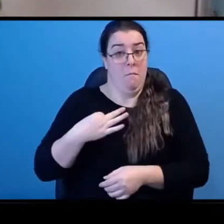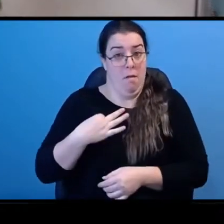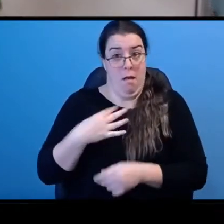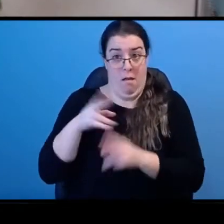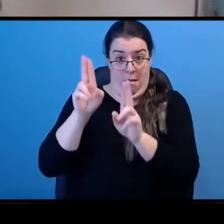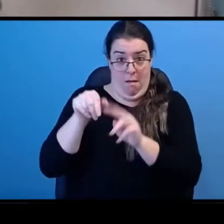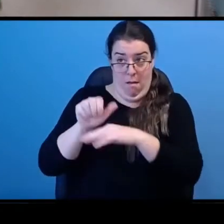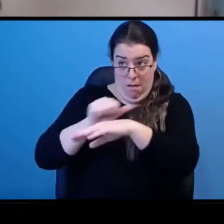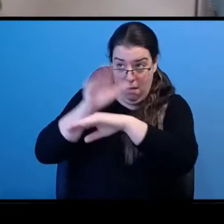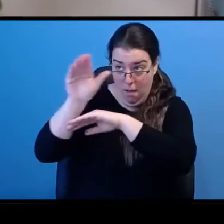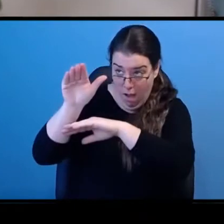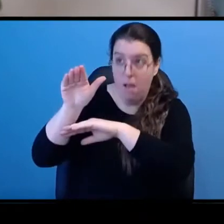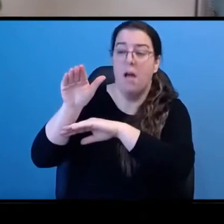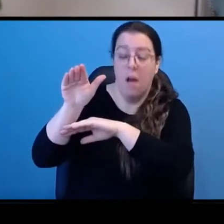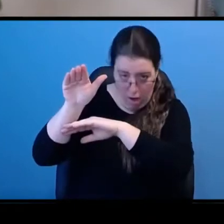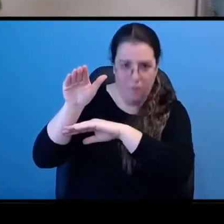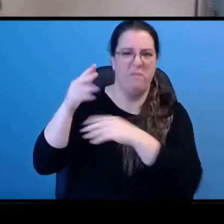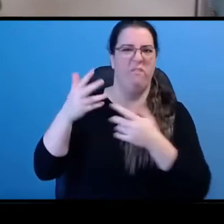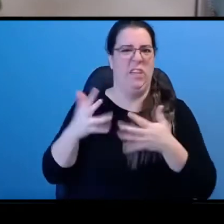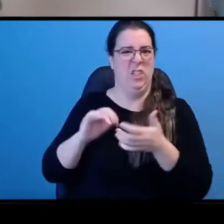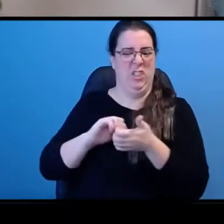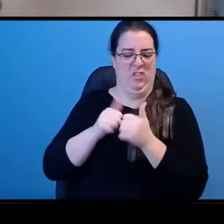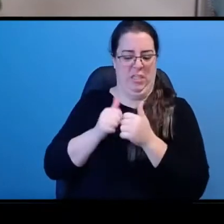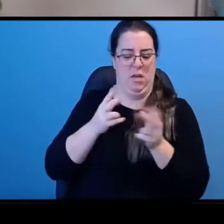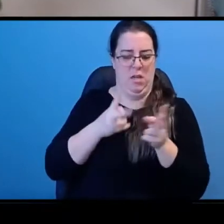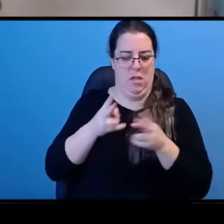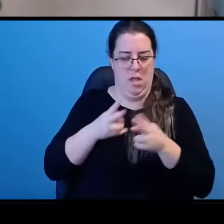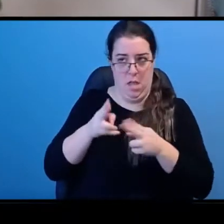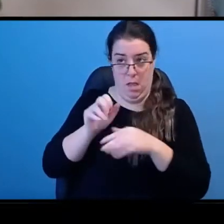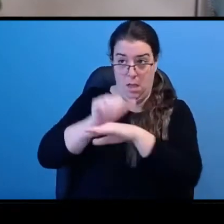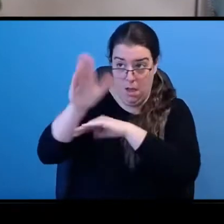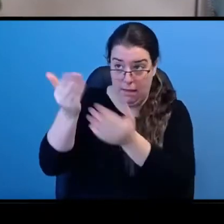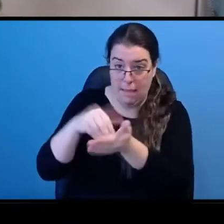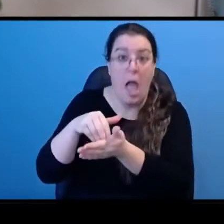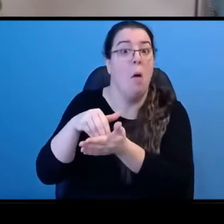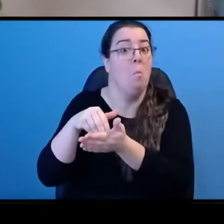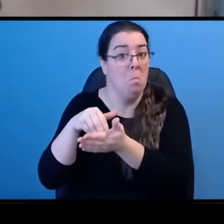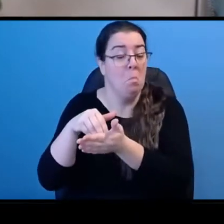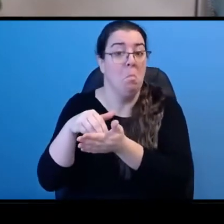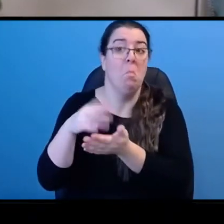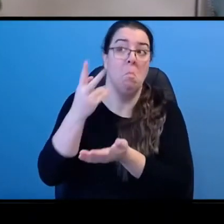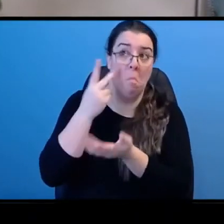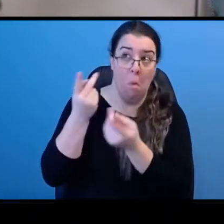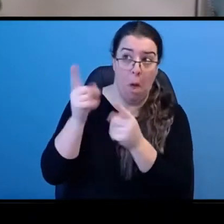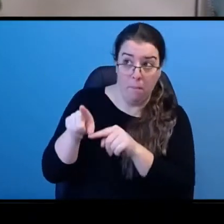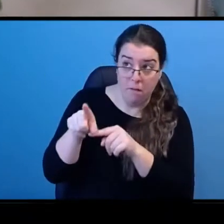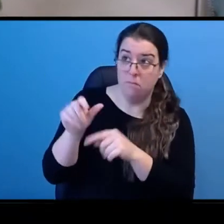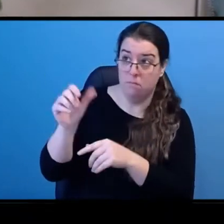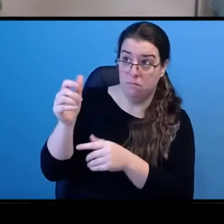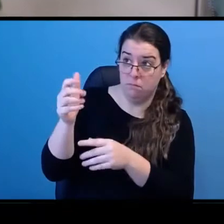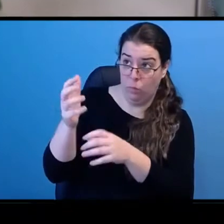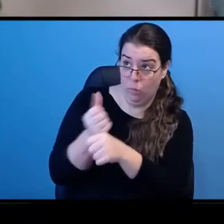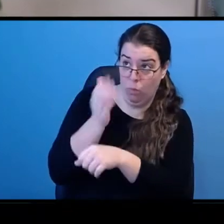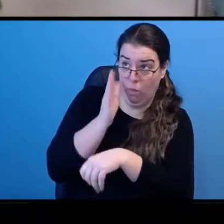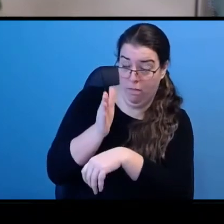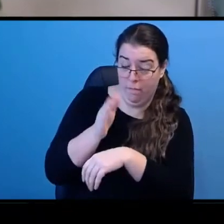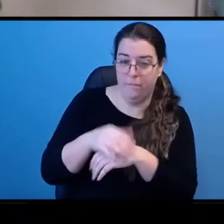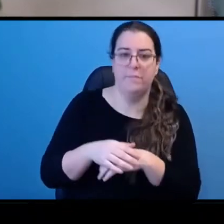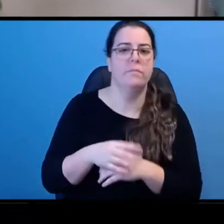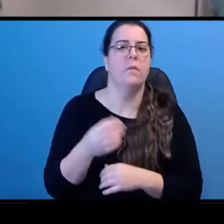they're suggesting you make. Or it could be just helpful to understand the way that you're writing maybe